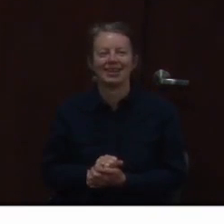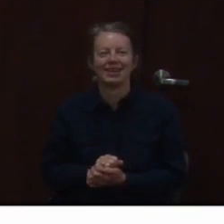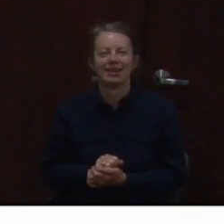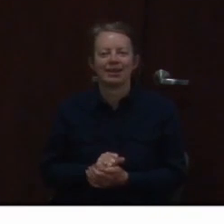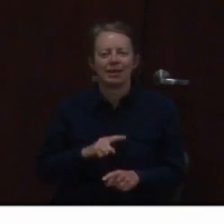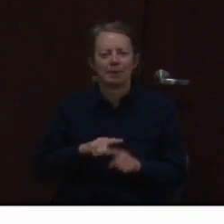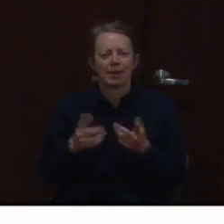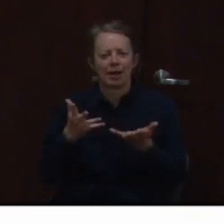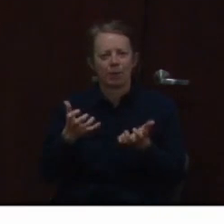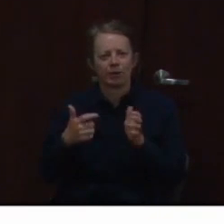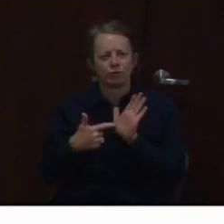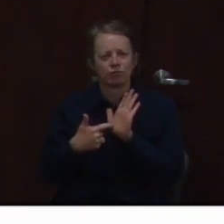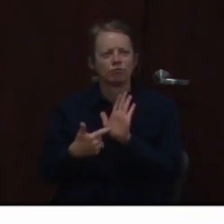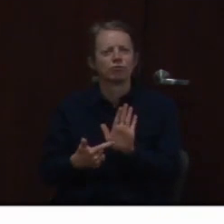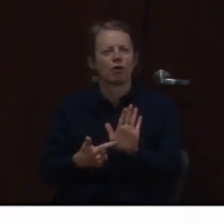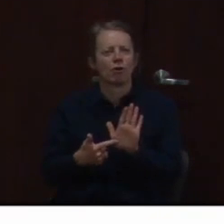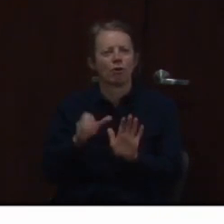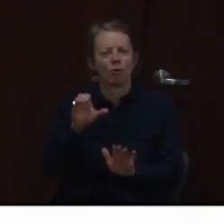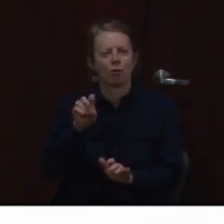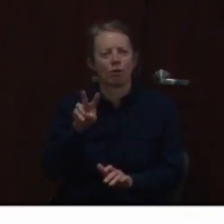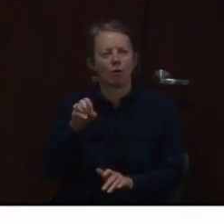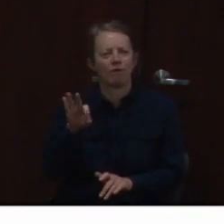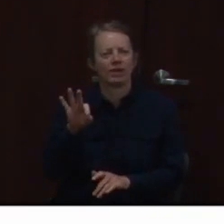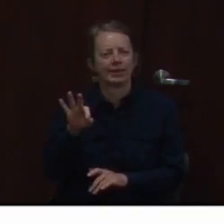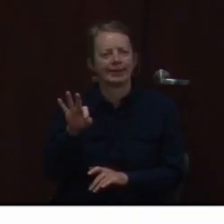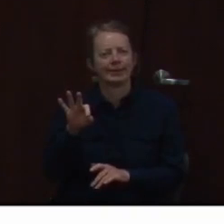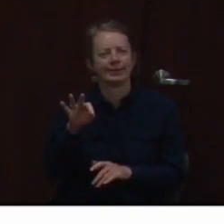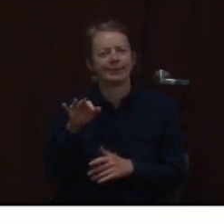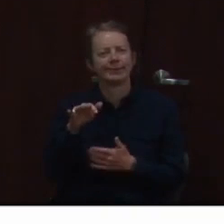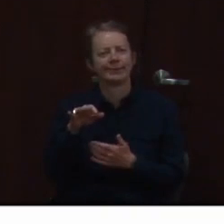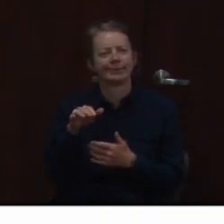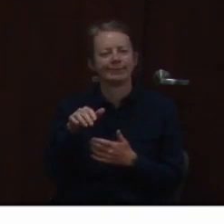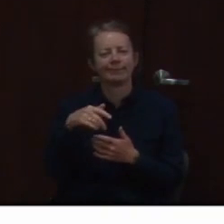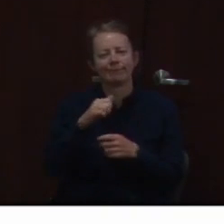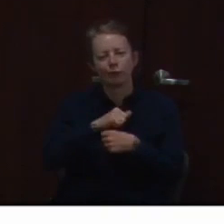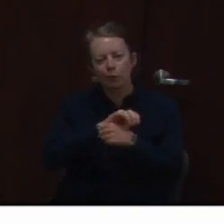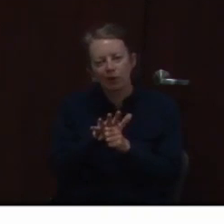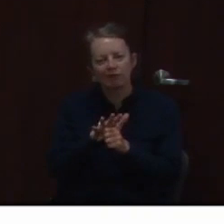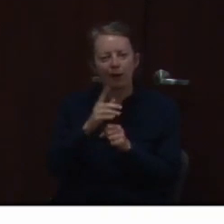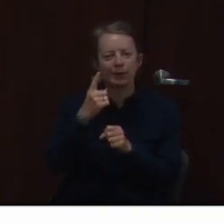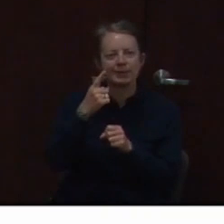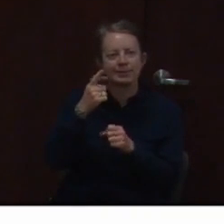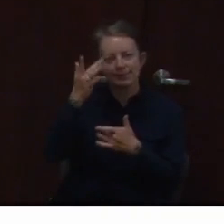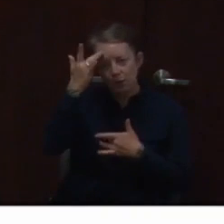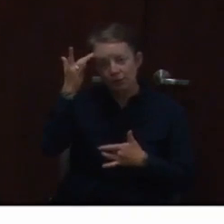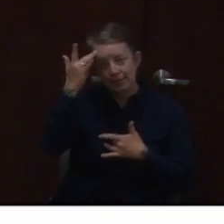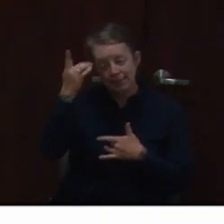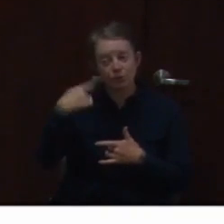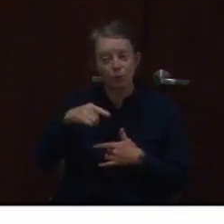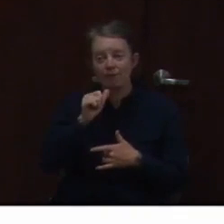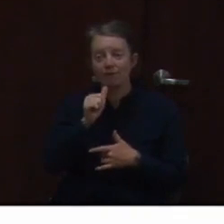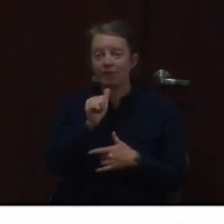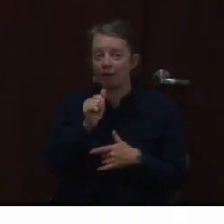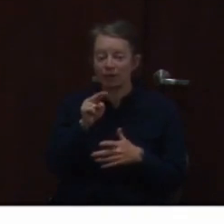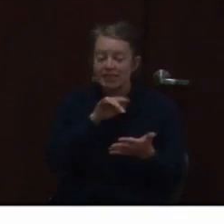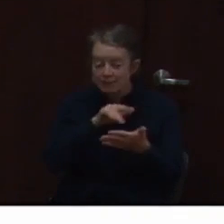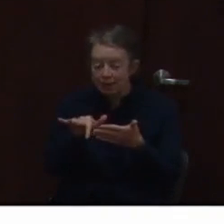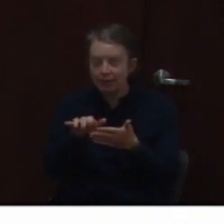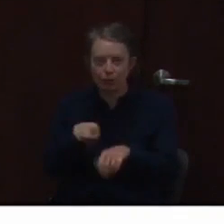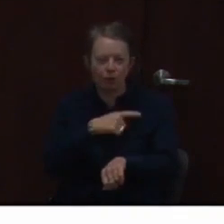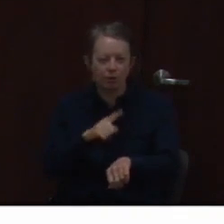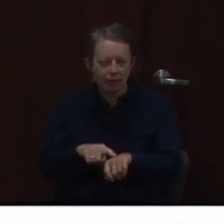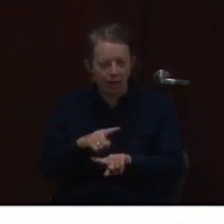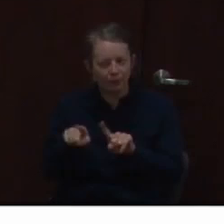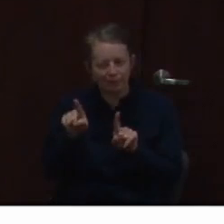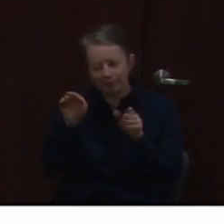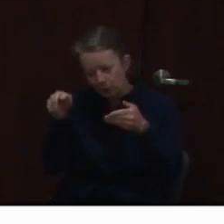to share the COVID-like illness that we haven't looked at in a while because we've been focused on some other indicators, but I did want to